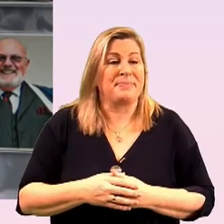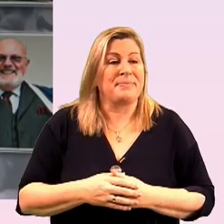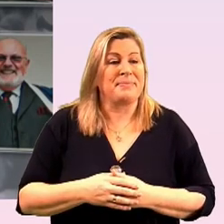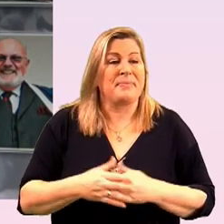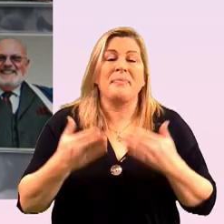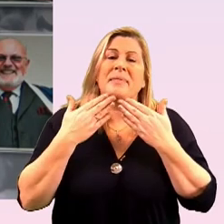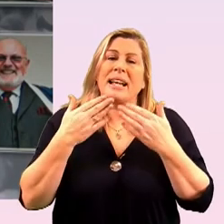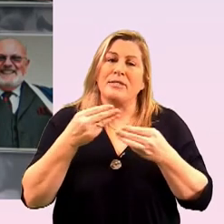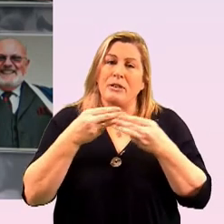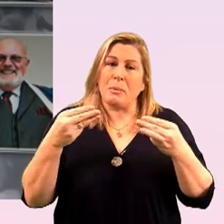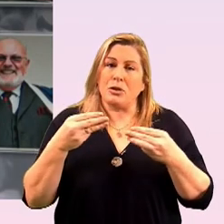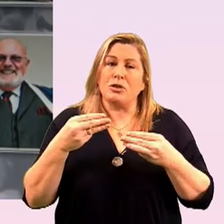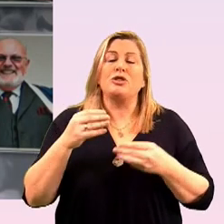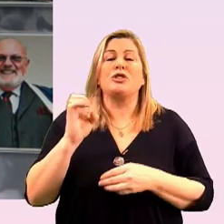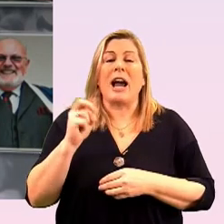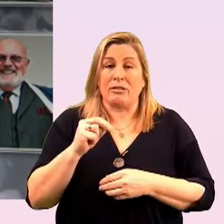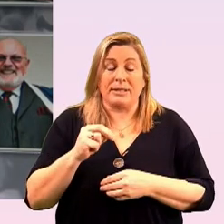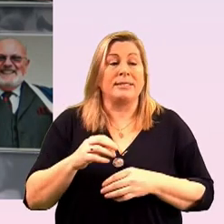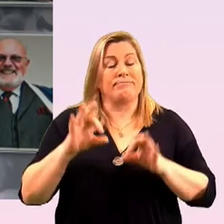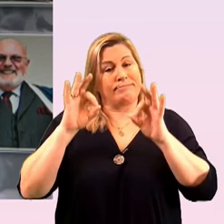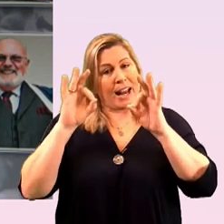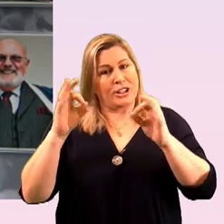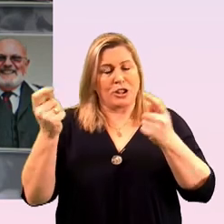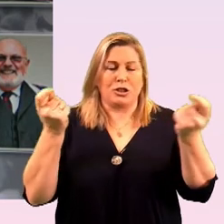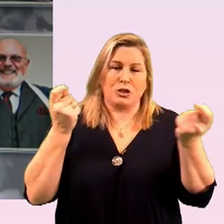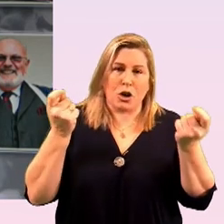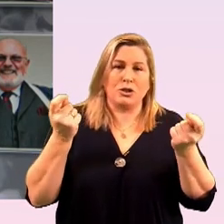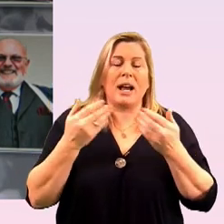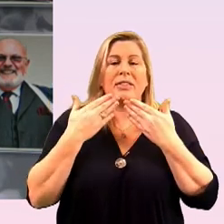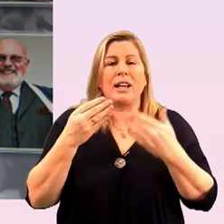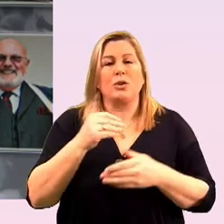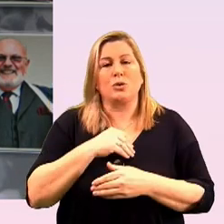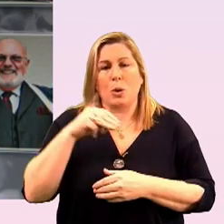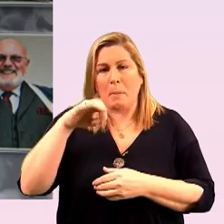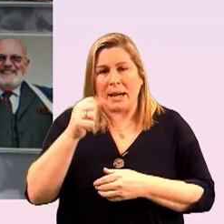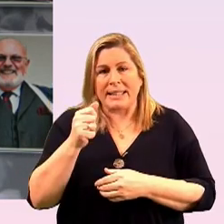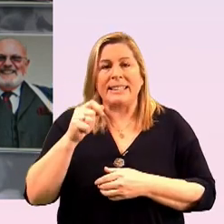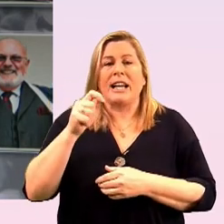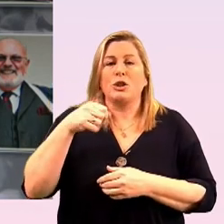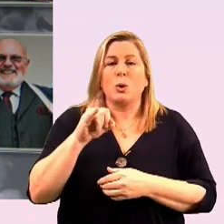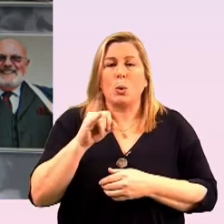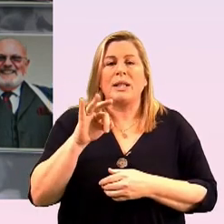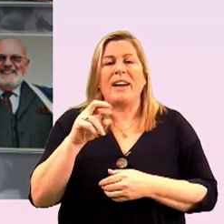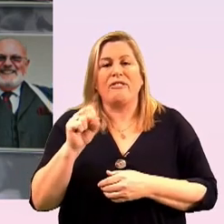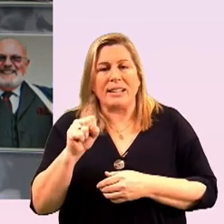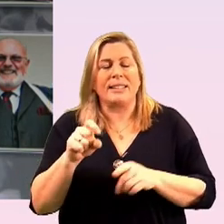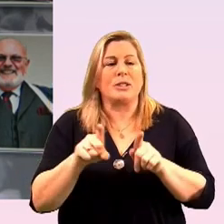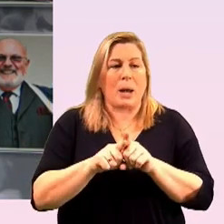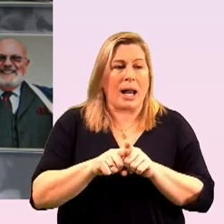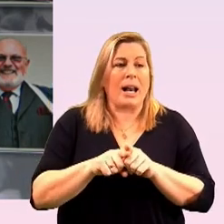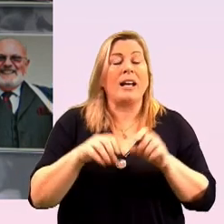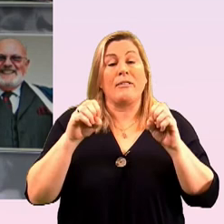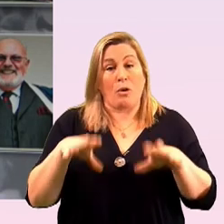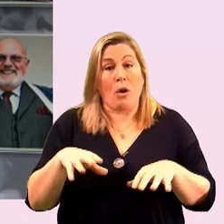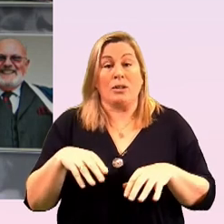Thanks very much, Éirénne. Excellently chaired. And thank you, of course, to Martina, Tonie, and Francis as well. And of course, our